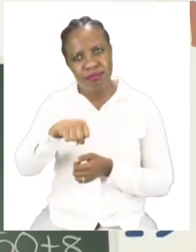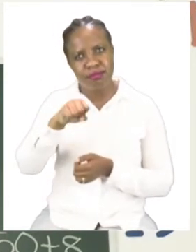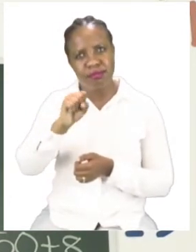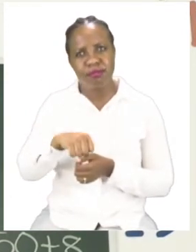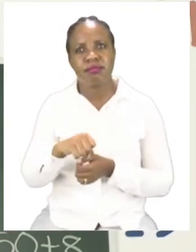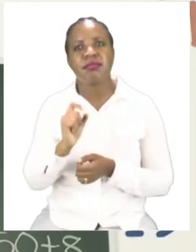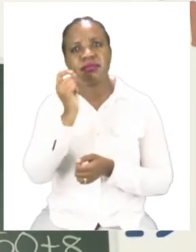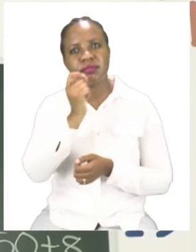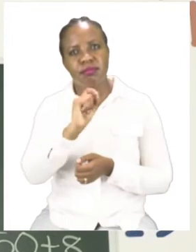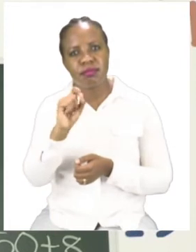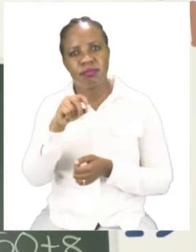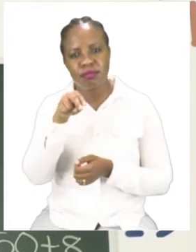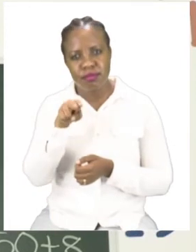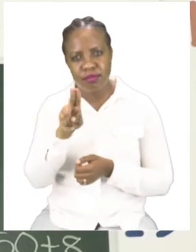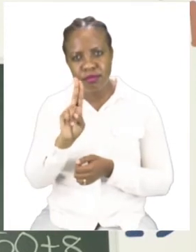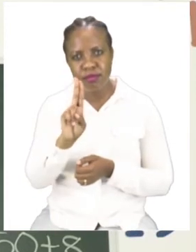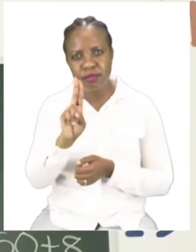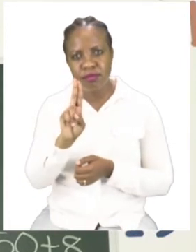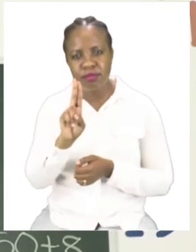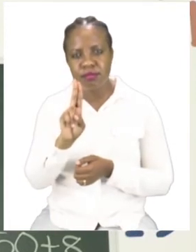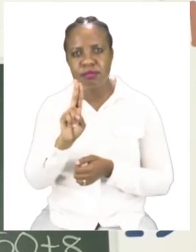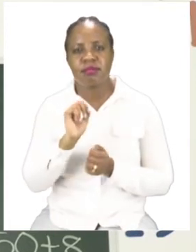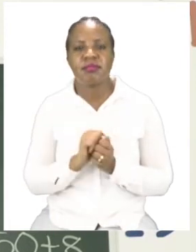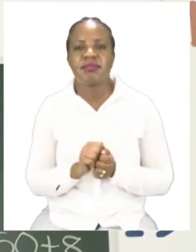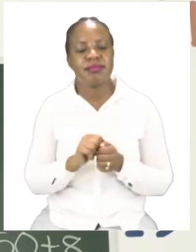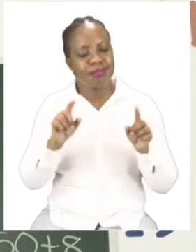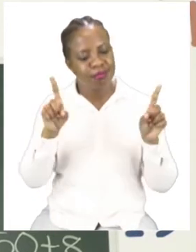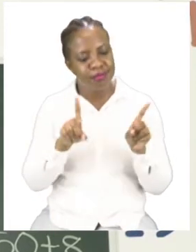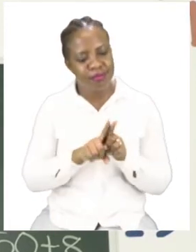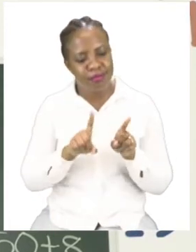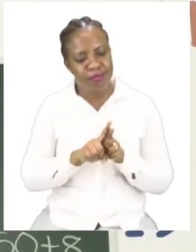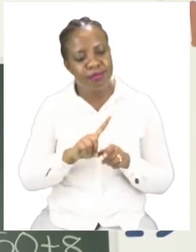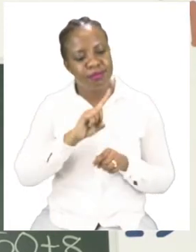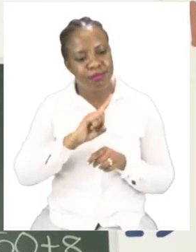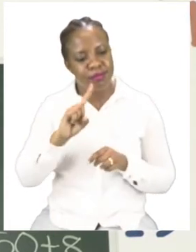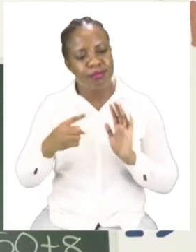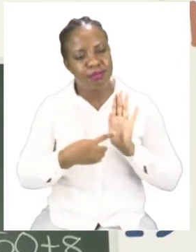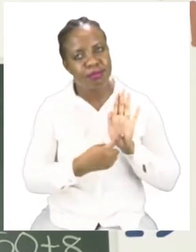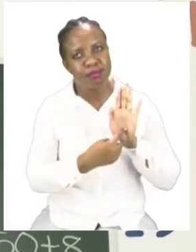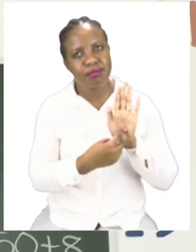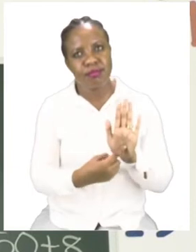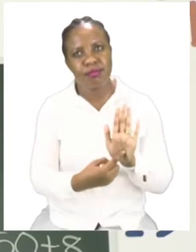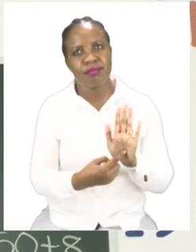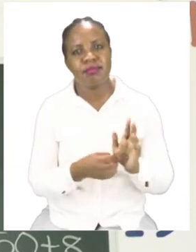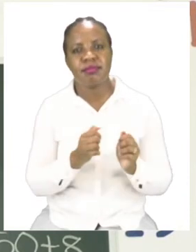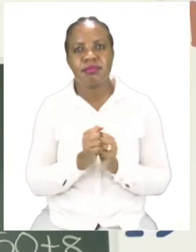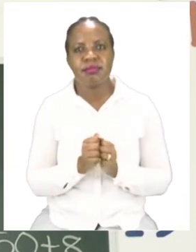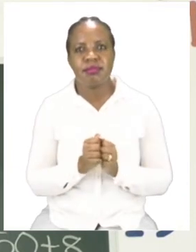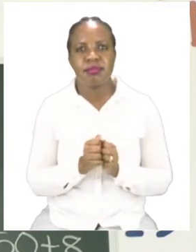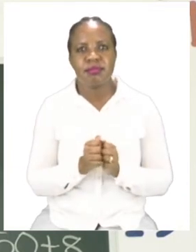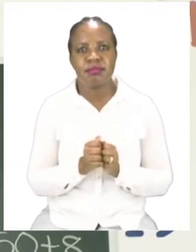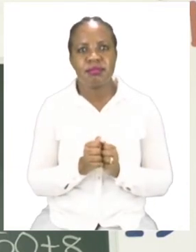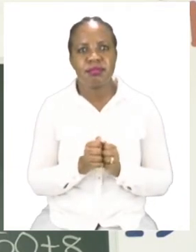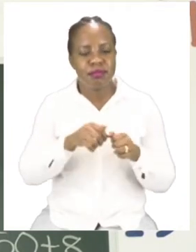U in the space. Well done. Now remember, we are only looking for